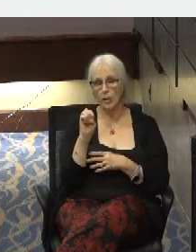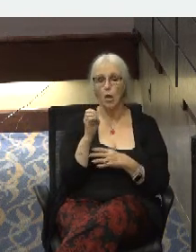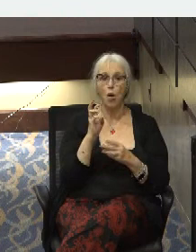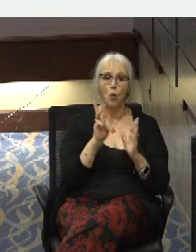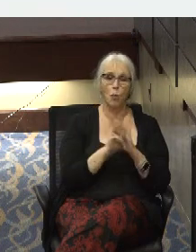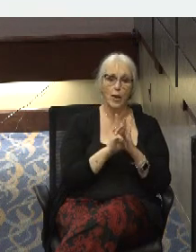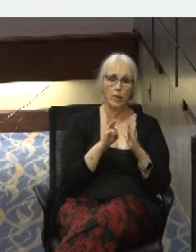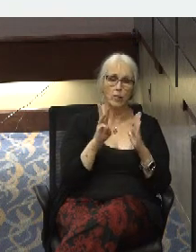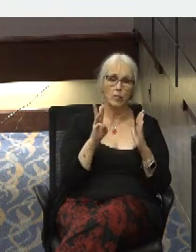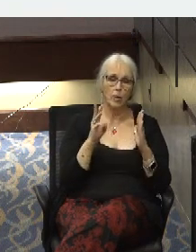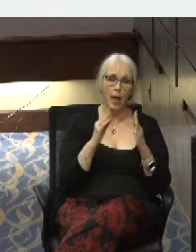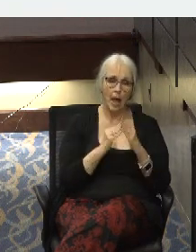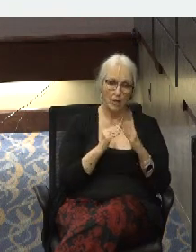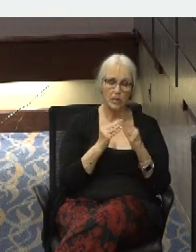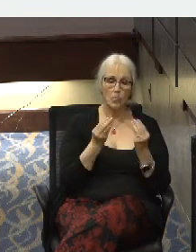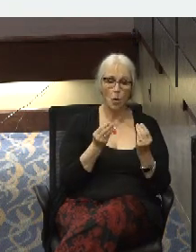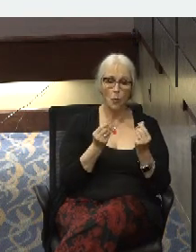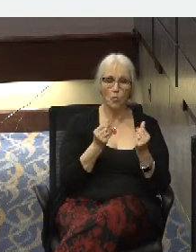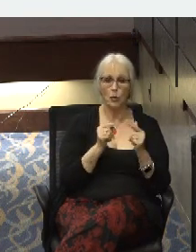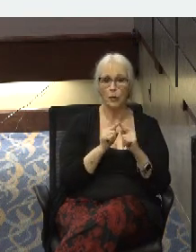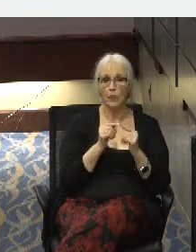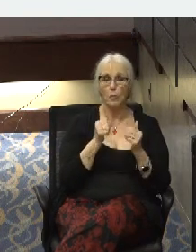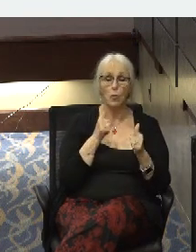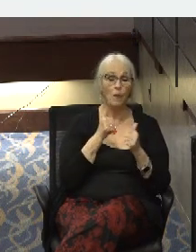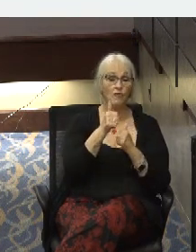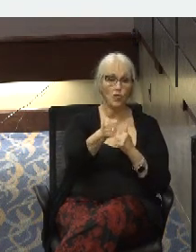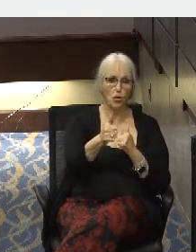is located further up Gurley Lane as well.